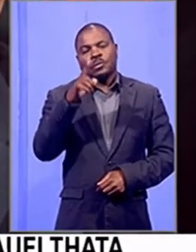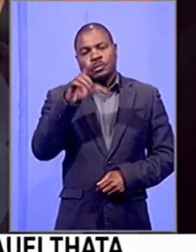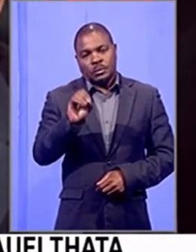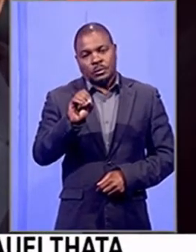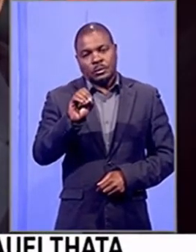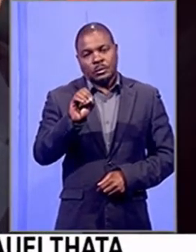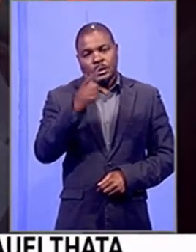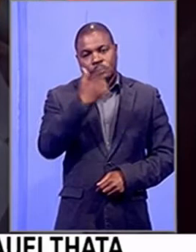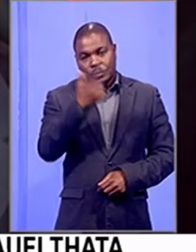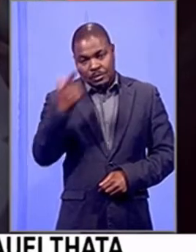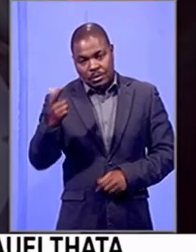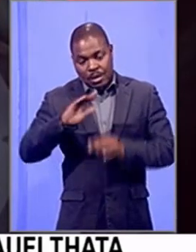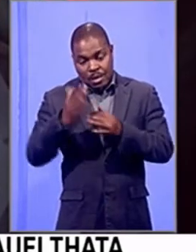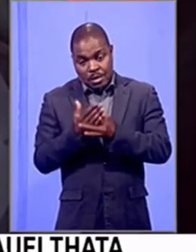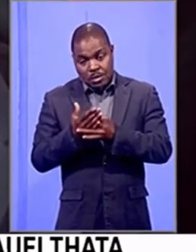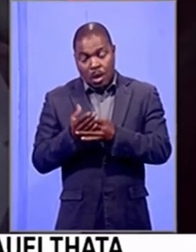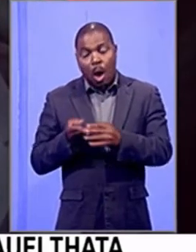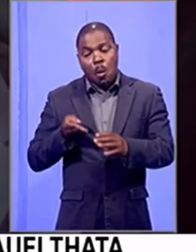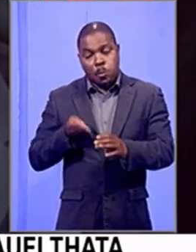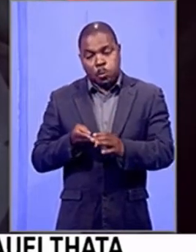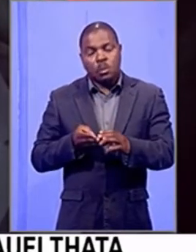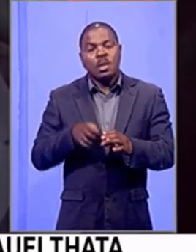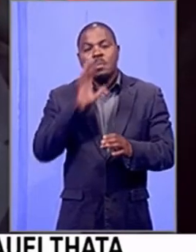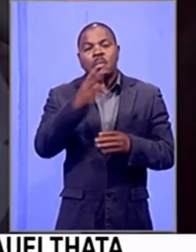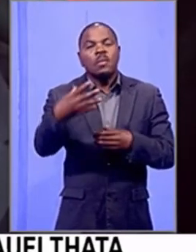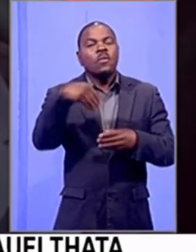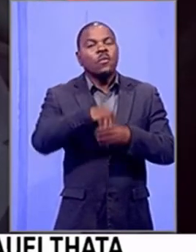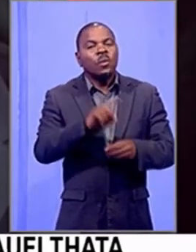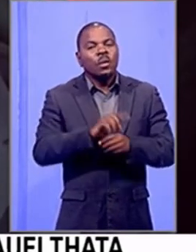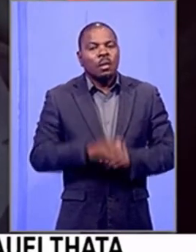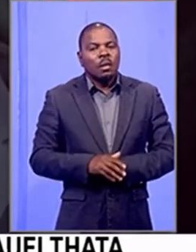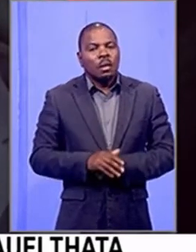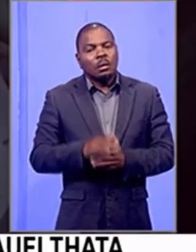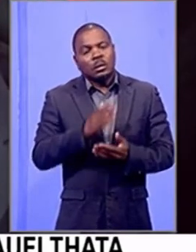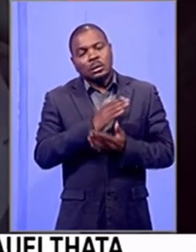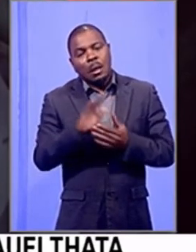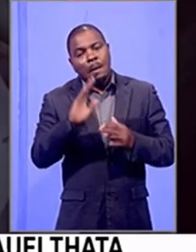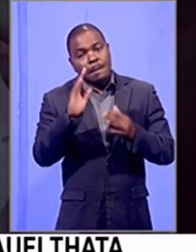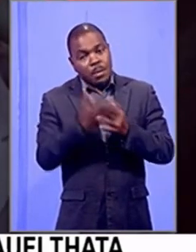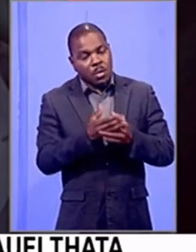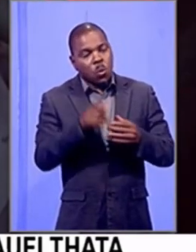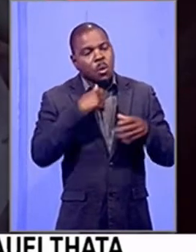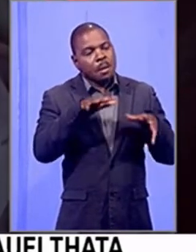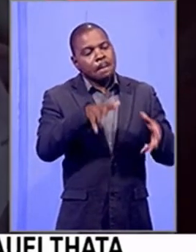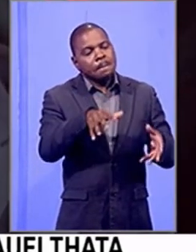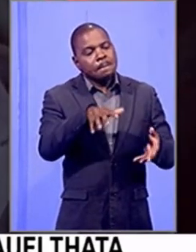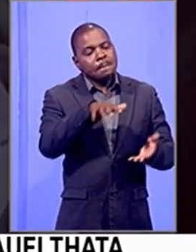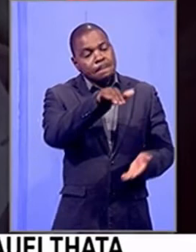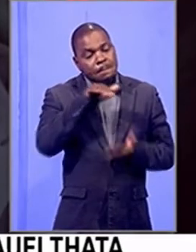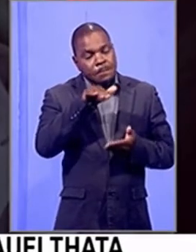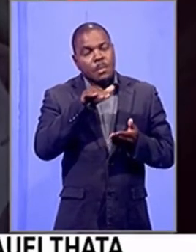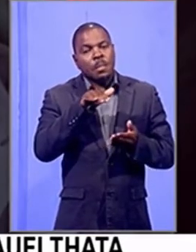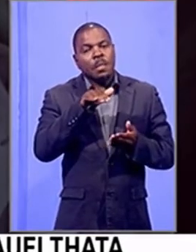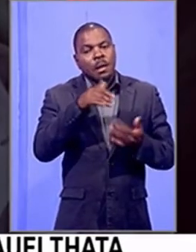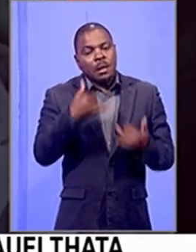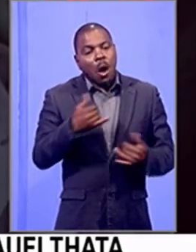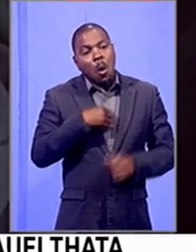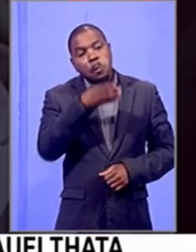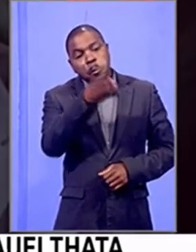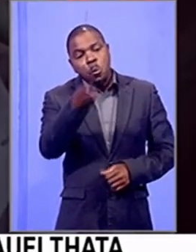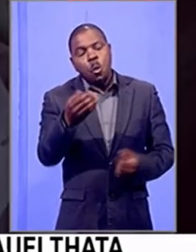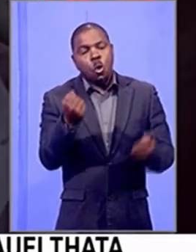22,477 cases. This include the cases that we have already taken through that are serving before the